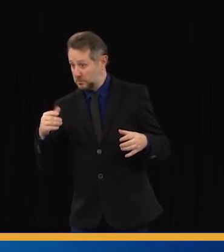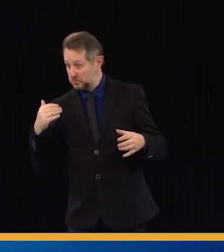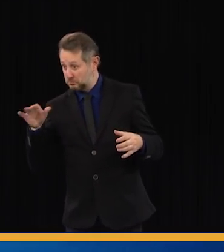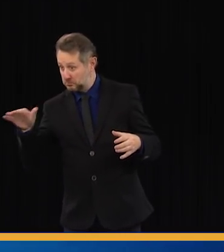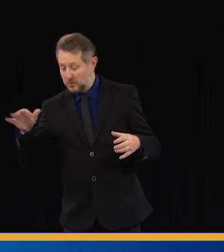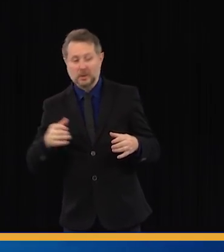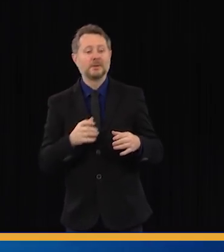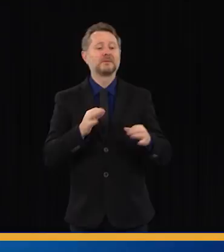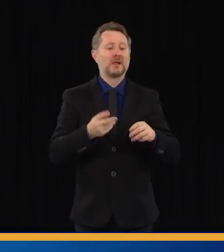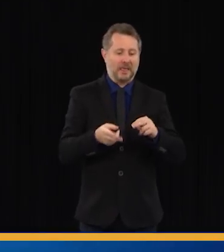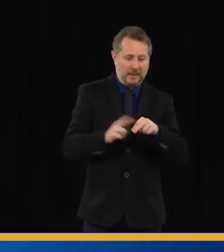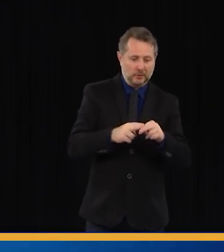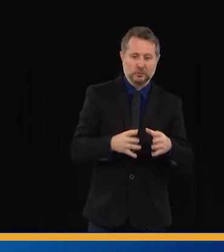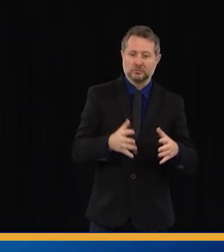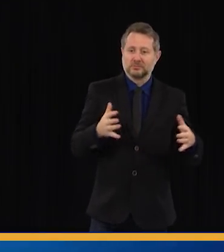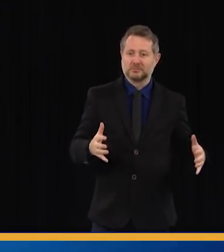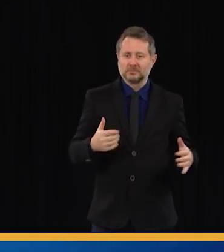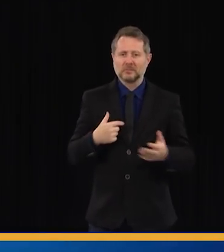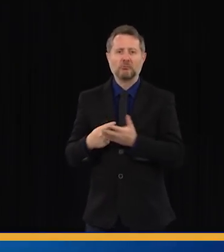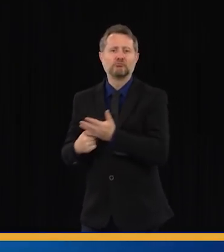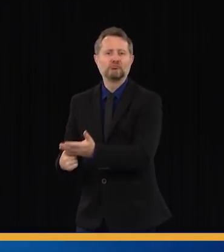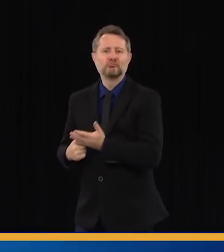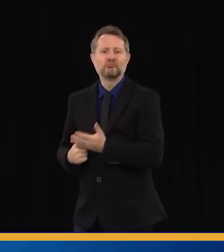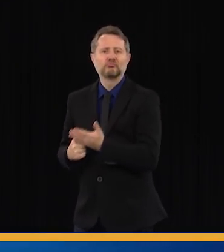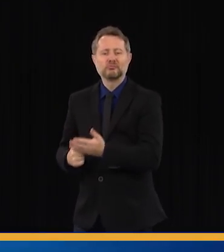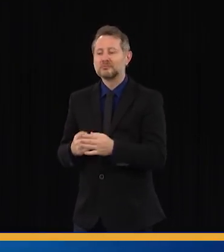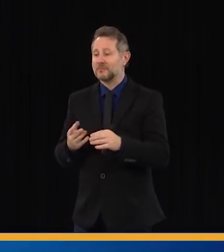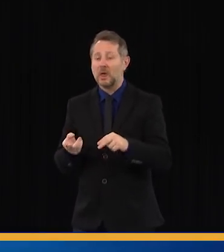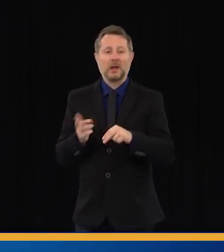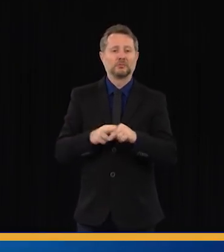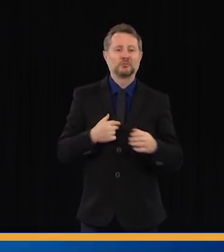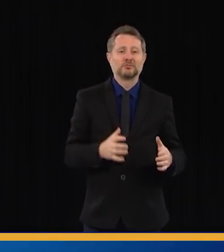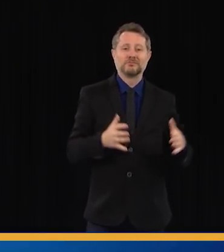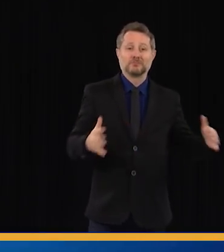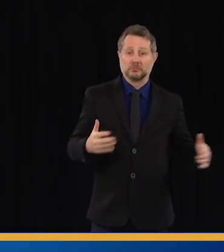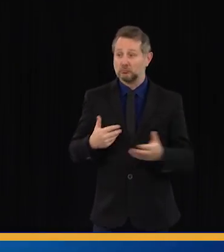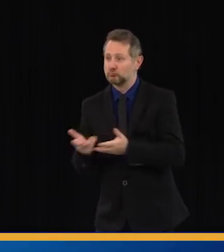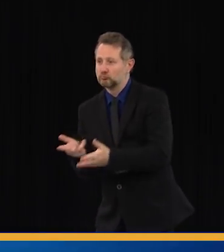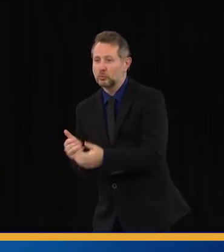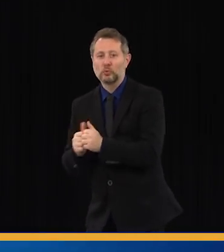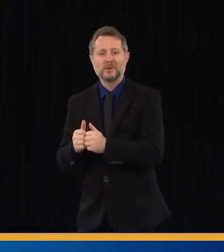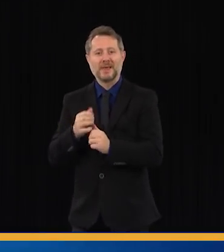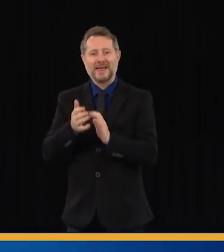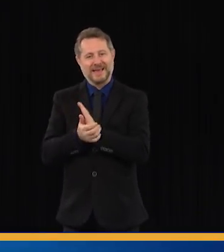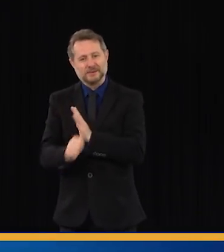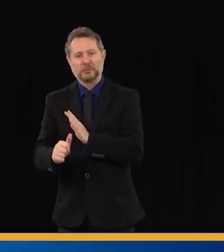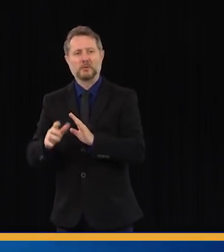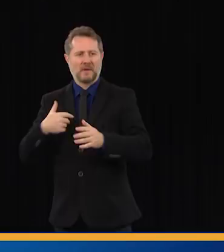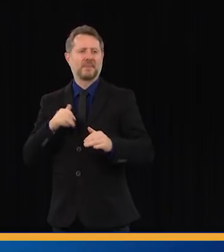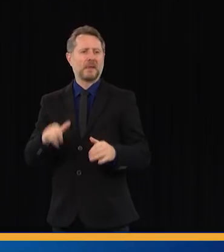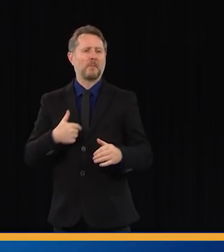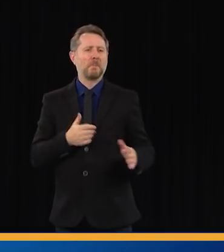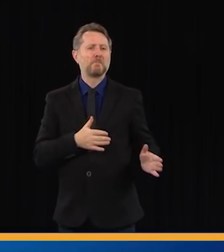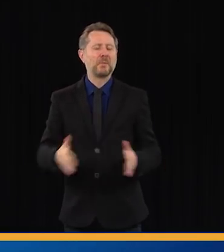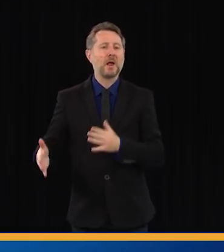the economy back up and have a consequential change. But that is a real plan, and that has to be developed, and that has to